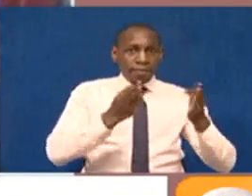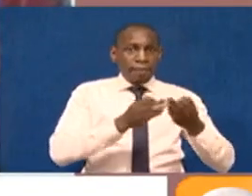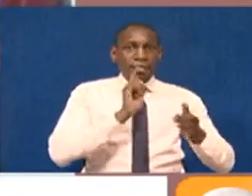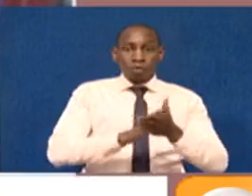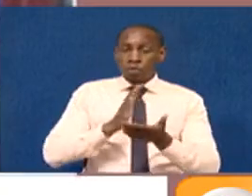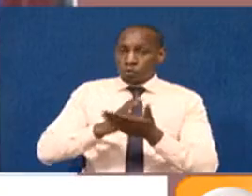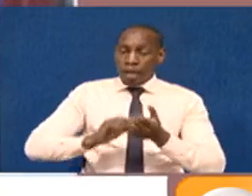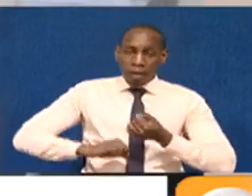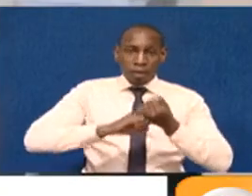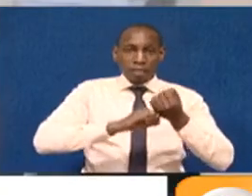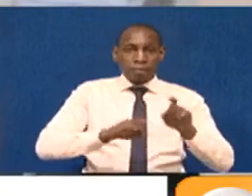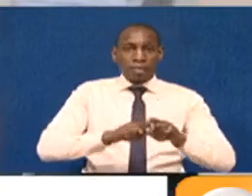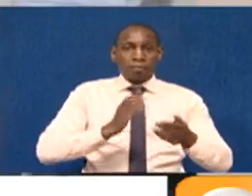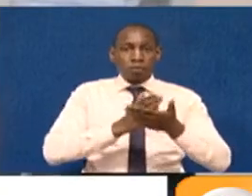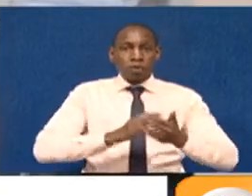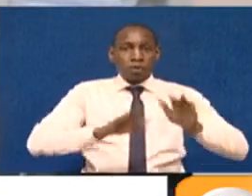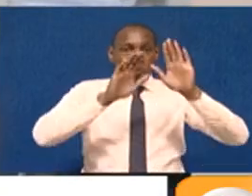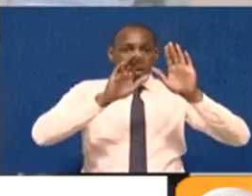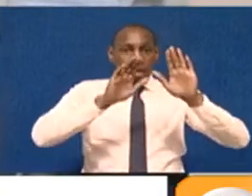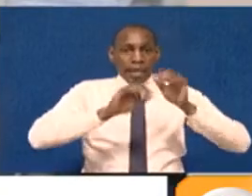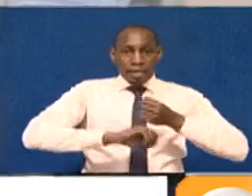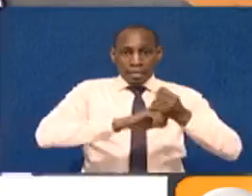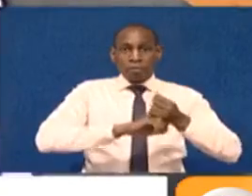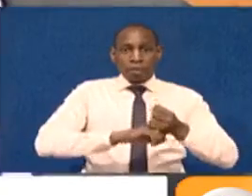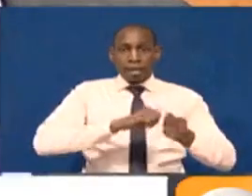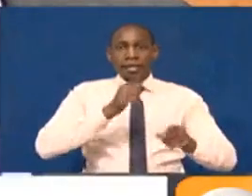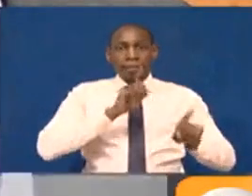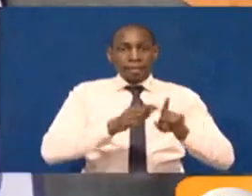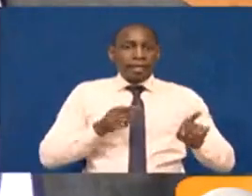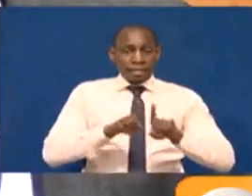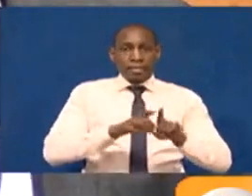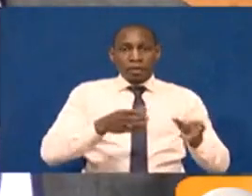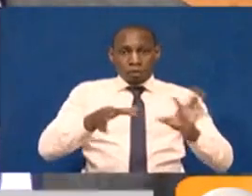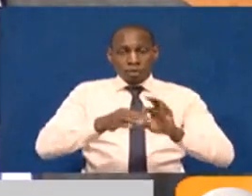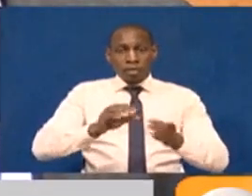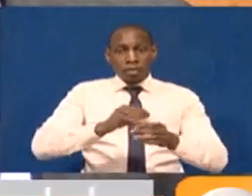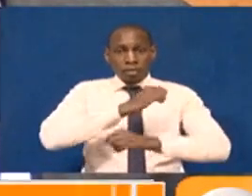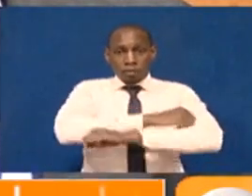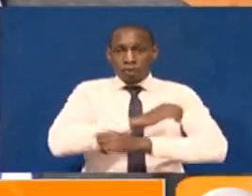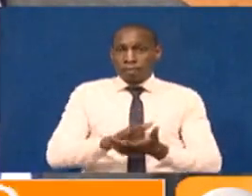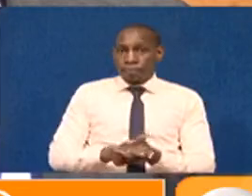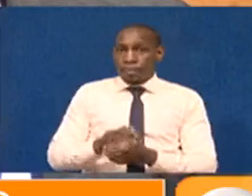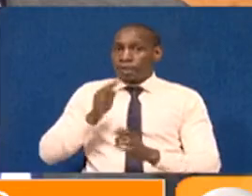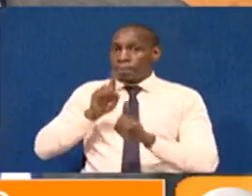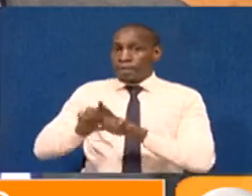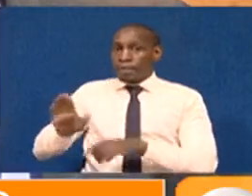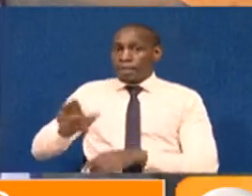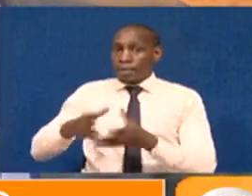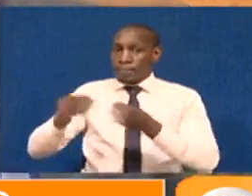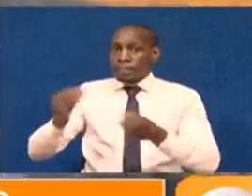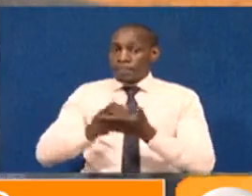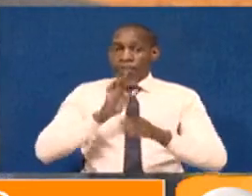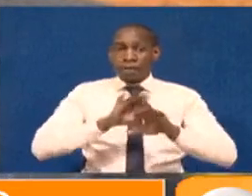he was generous and instrumental in educating his siblings. Kupotea kwa huyu ndugu yangu umeleta madhara kwa hii